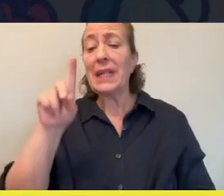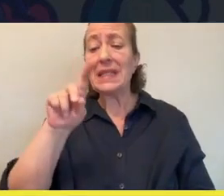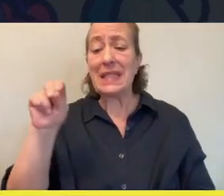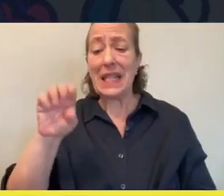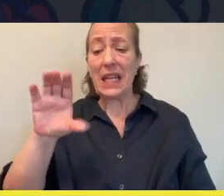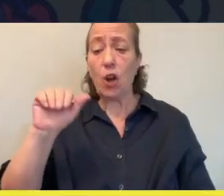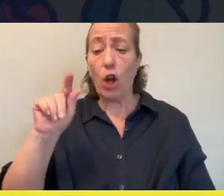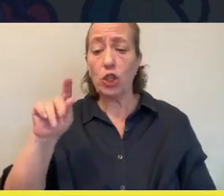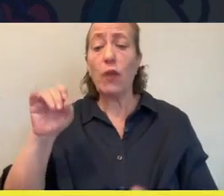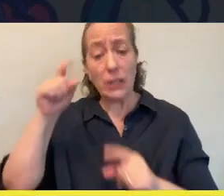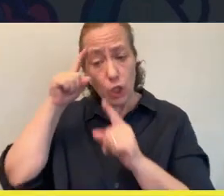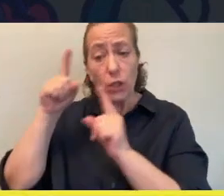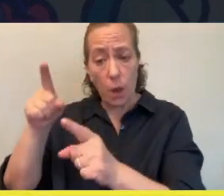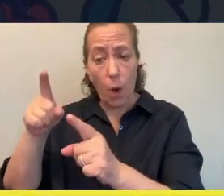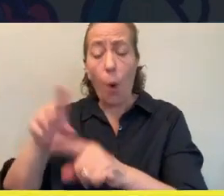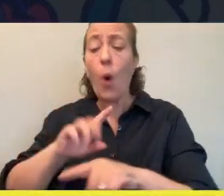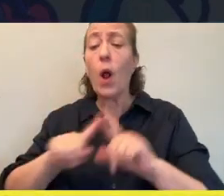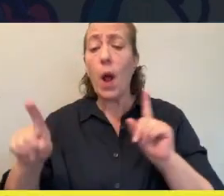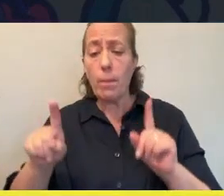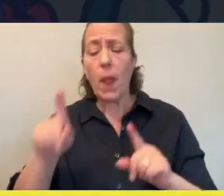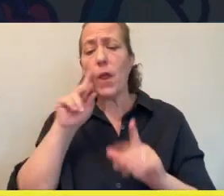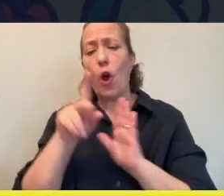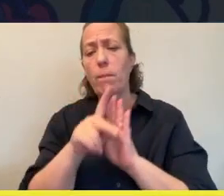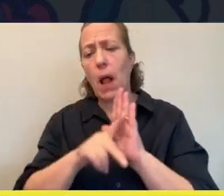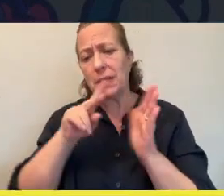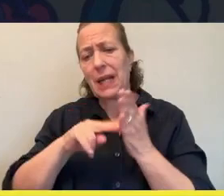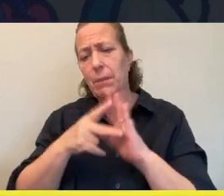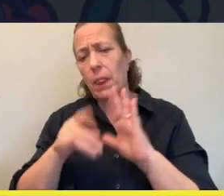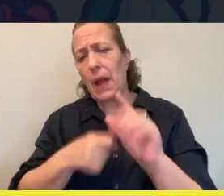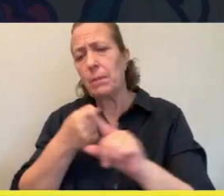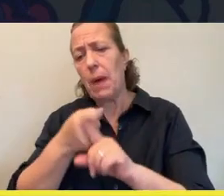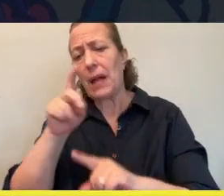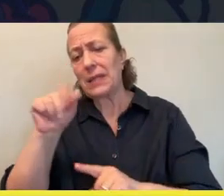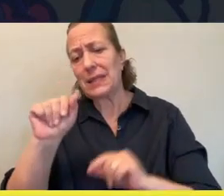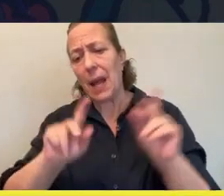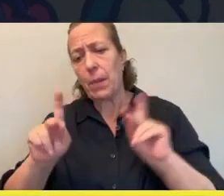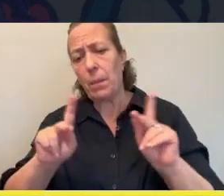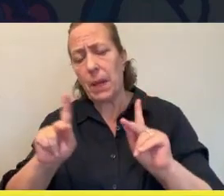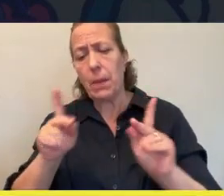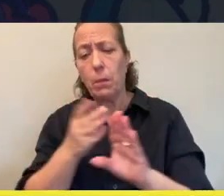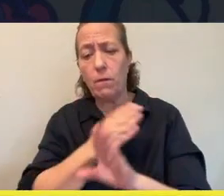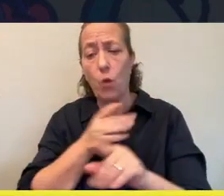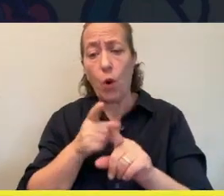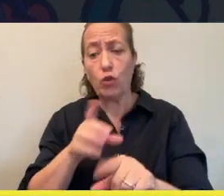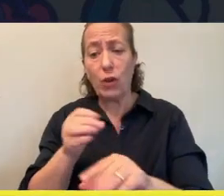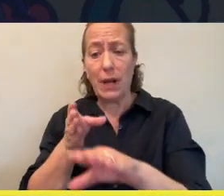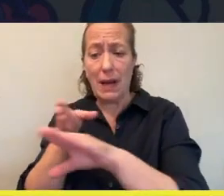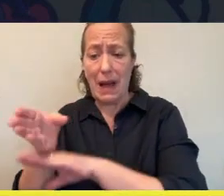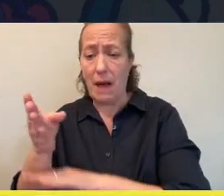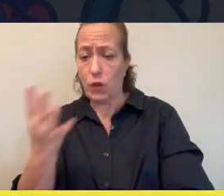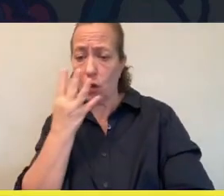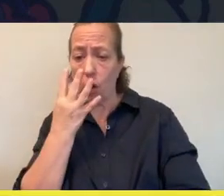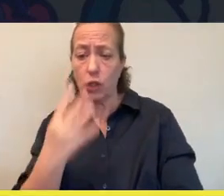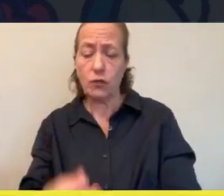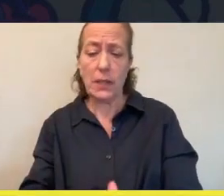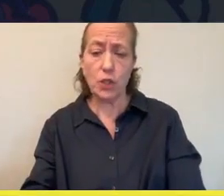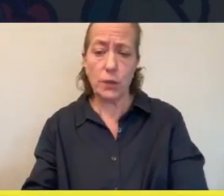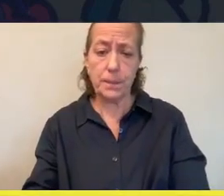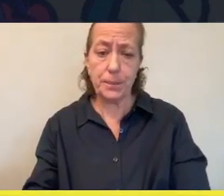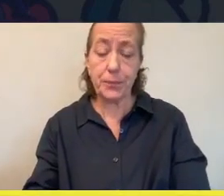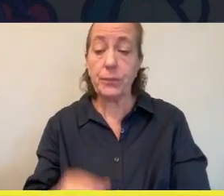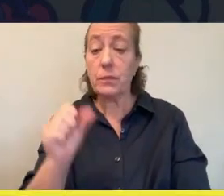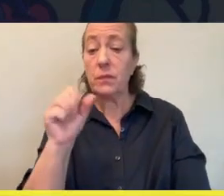goal, there are policy implications that impact disabled people before, during, and after incarceration. So prior